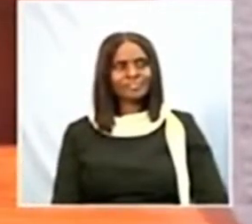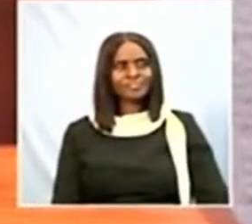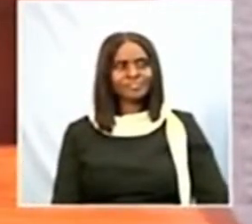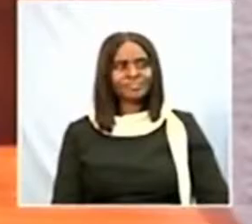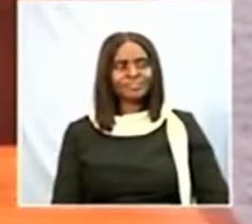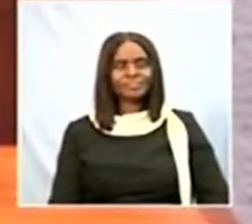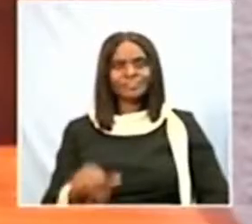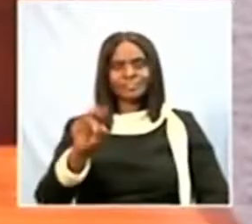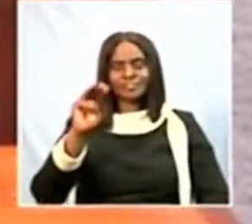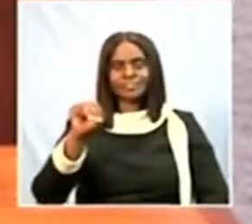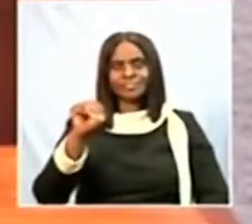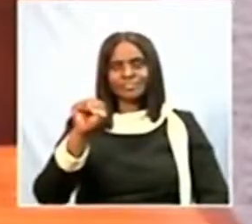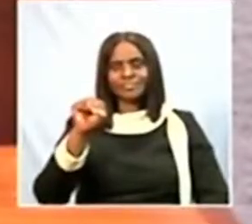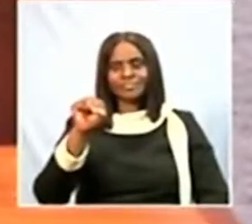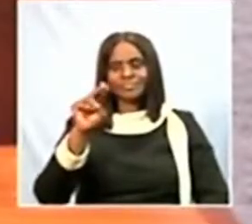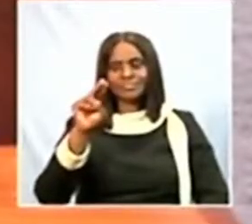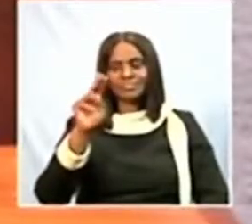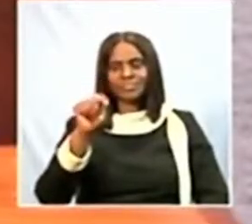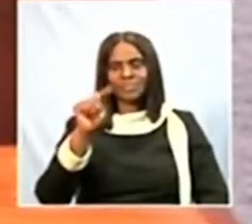Honorable Mutali Pauline,